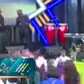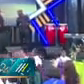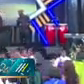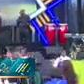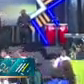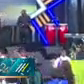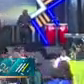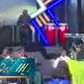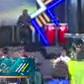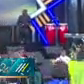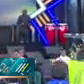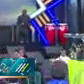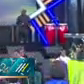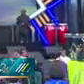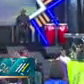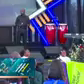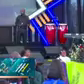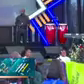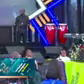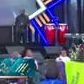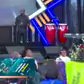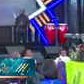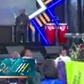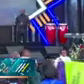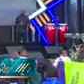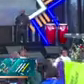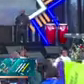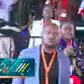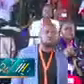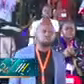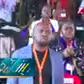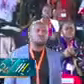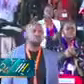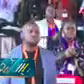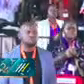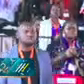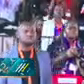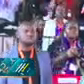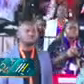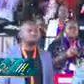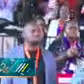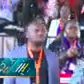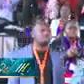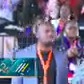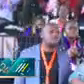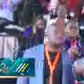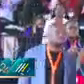ask you are the most high tonight